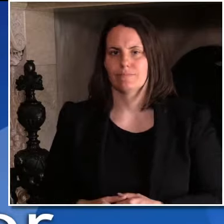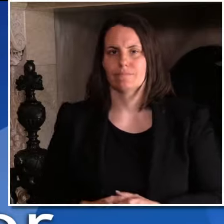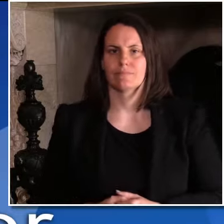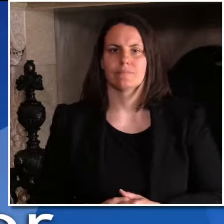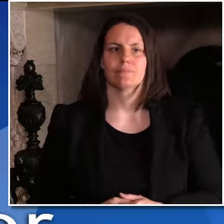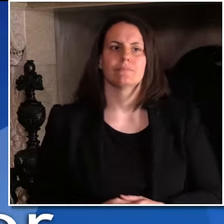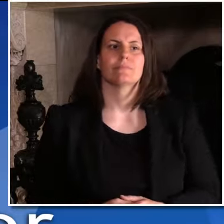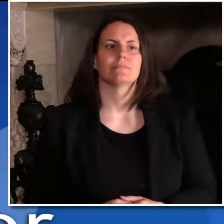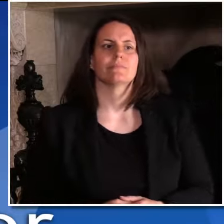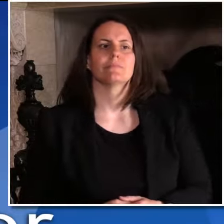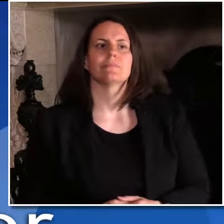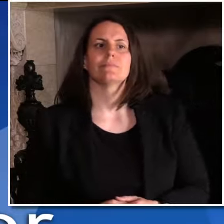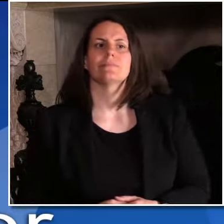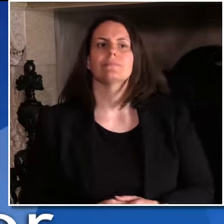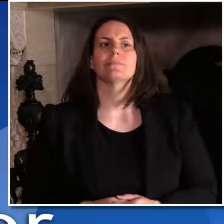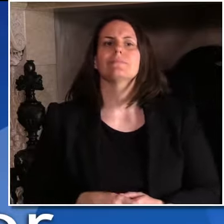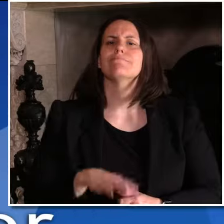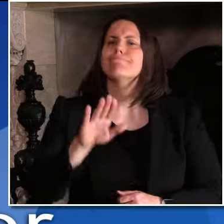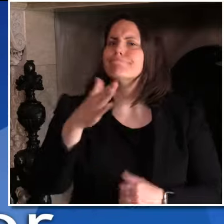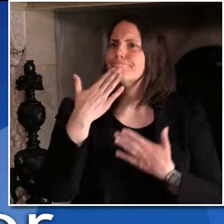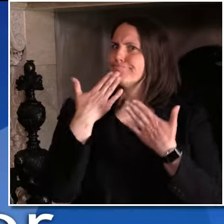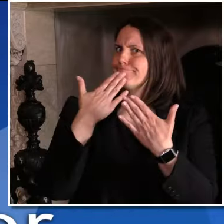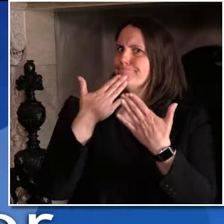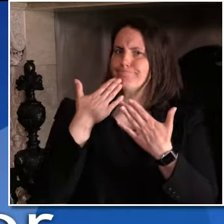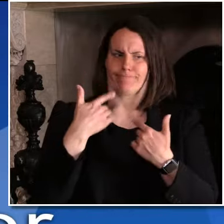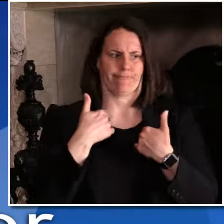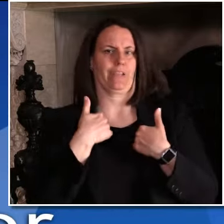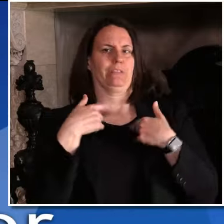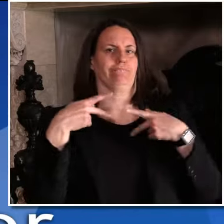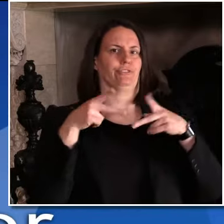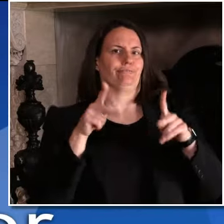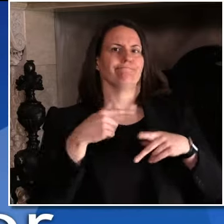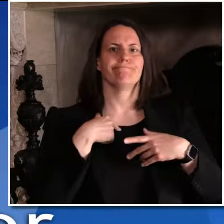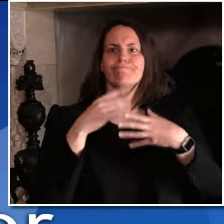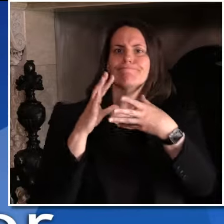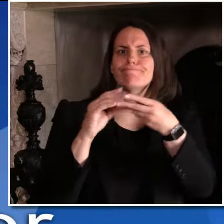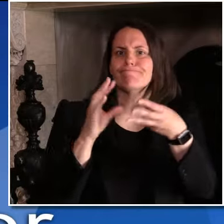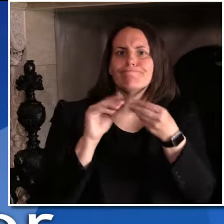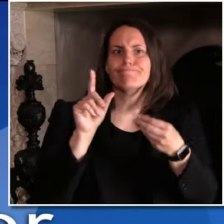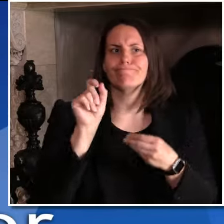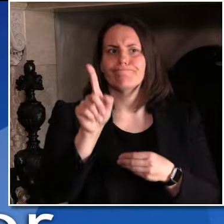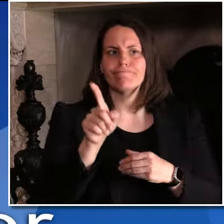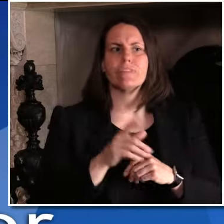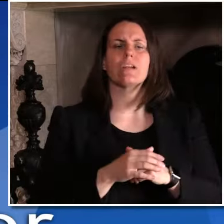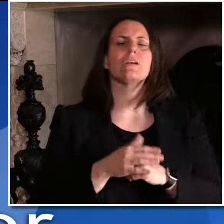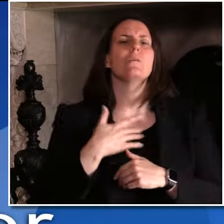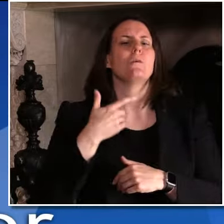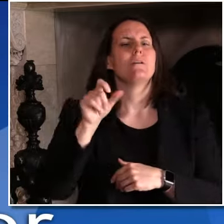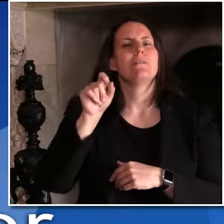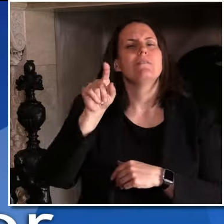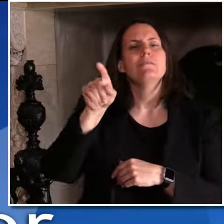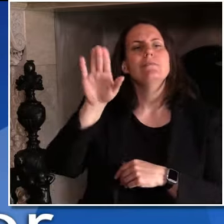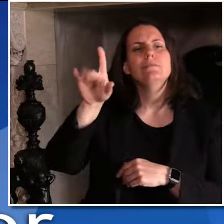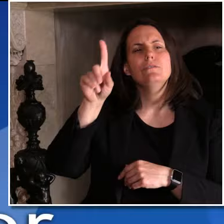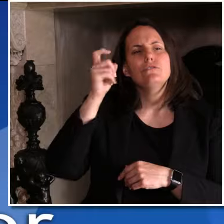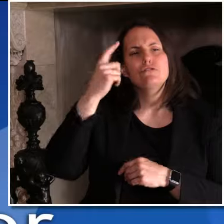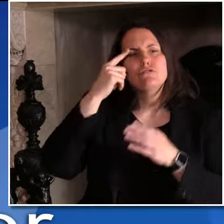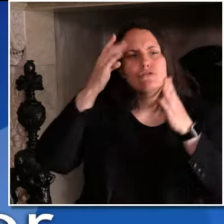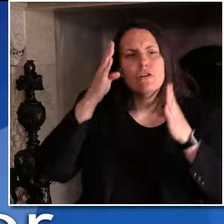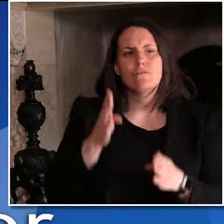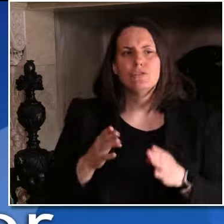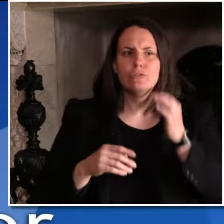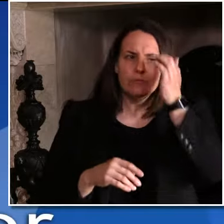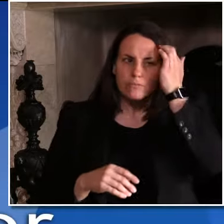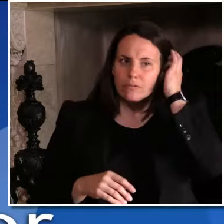Hi, thank you for taking my question. I guess just for Governor Evers, a lot of people are trying to find creative ways under